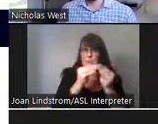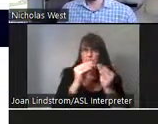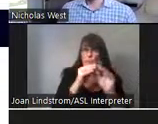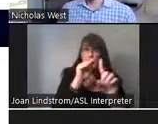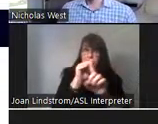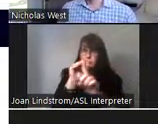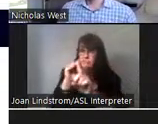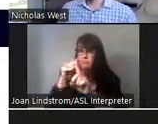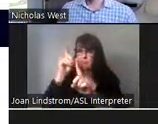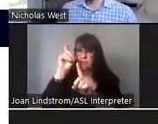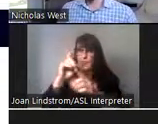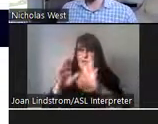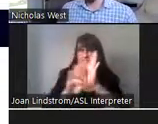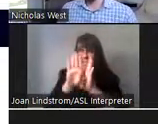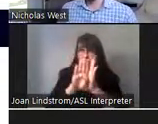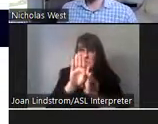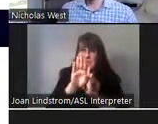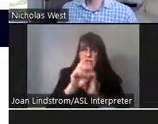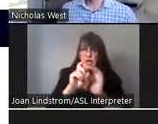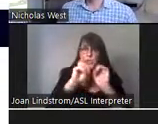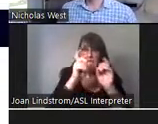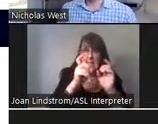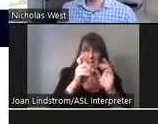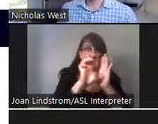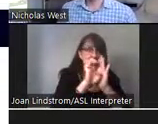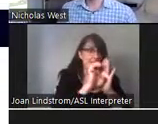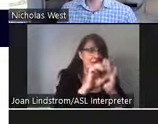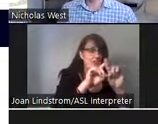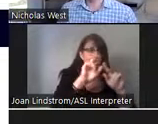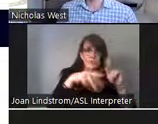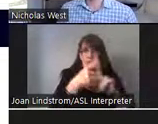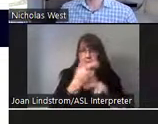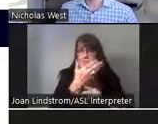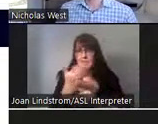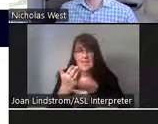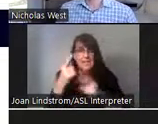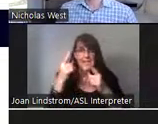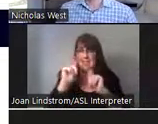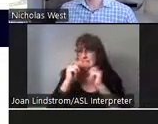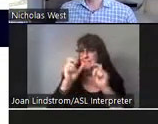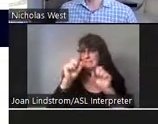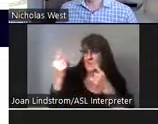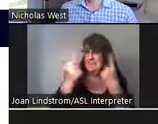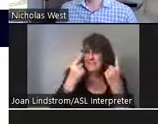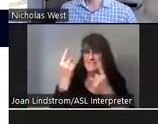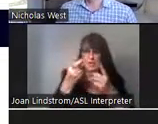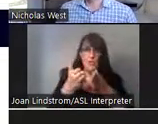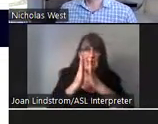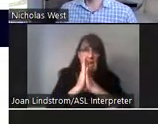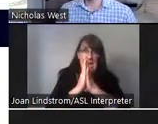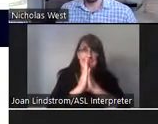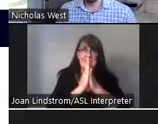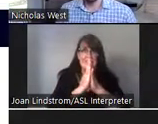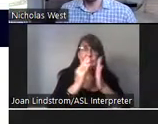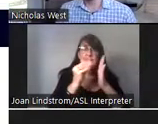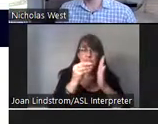innovation, where we gave a couple examples of types of things that the team can consider. And we asked contracting activities to report